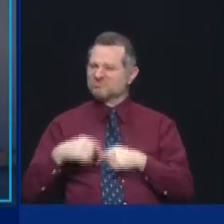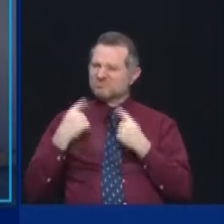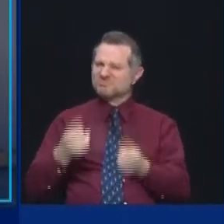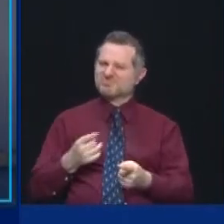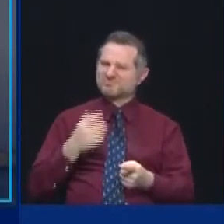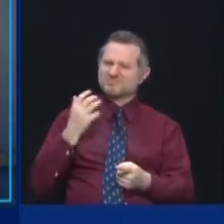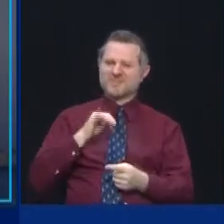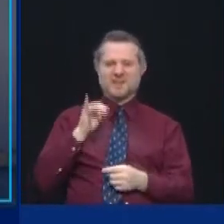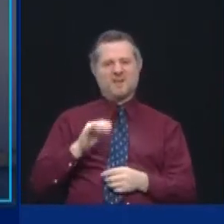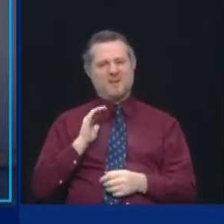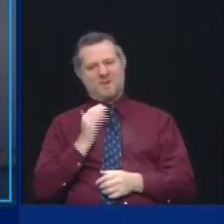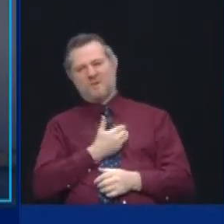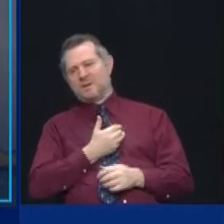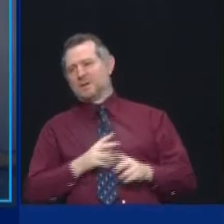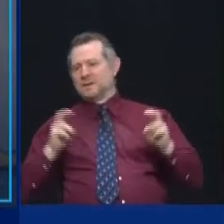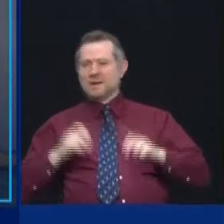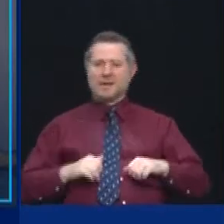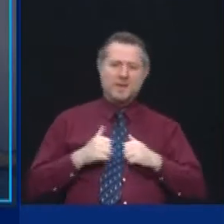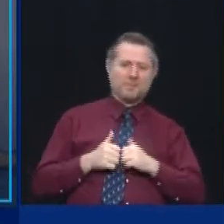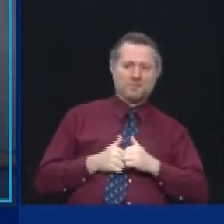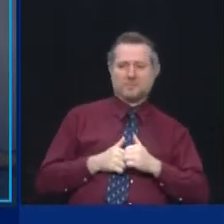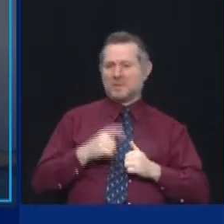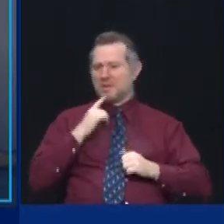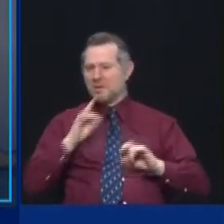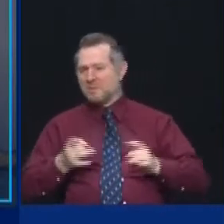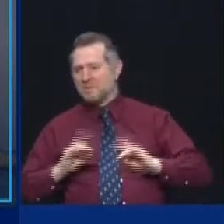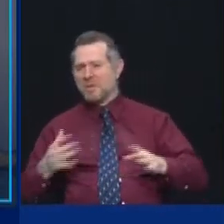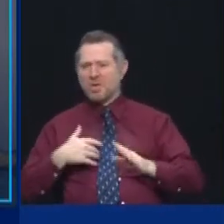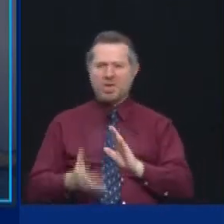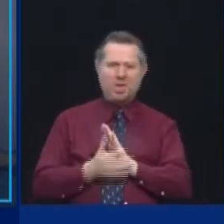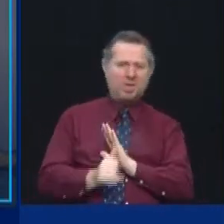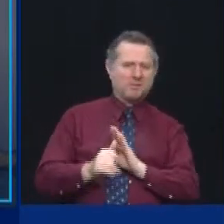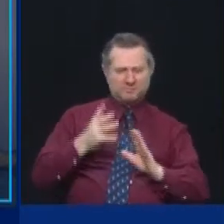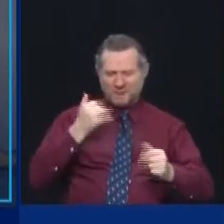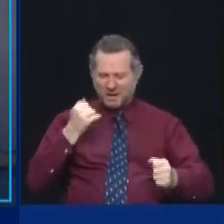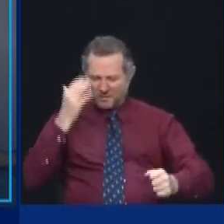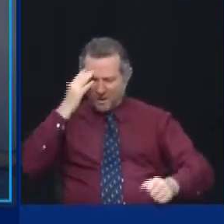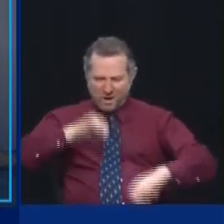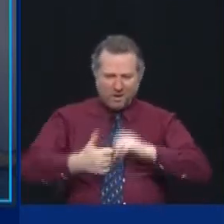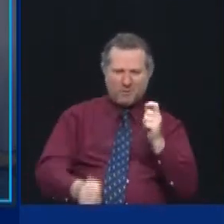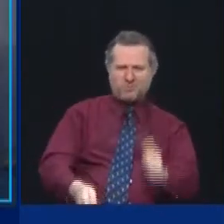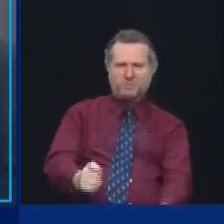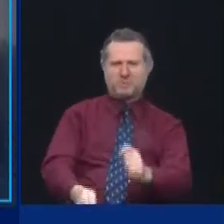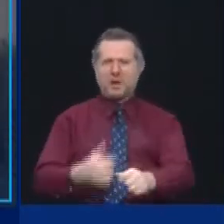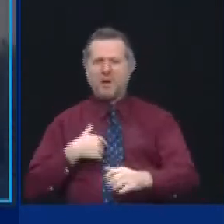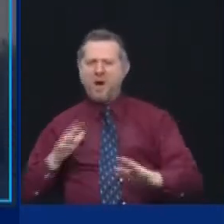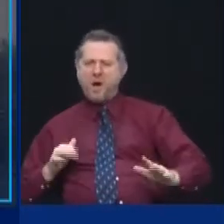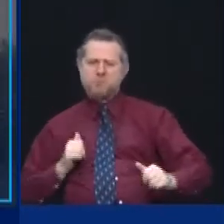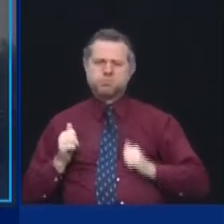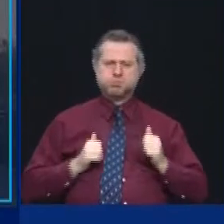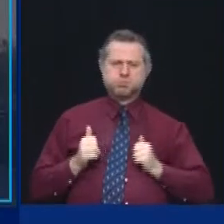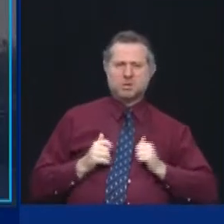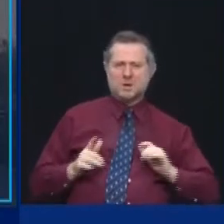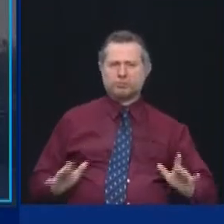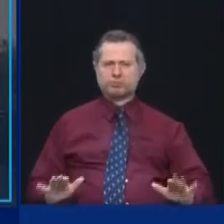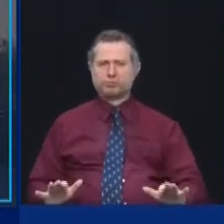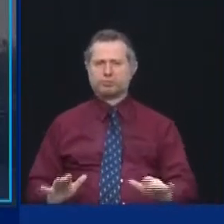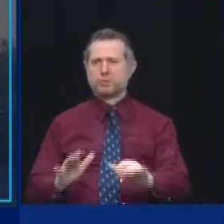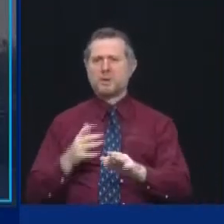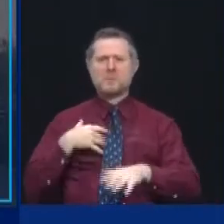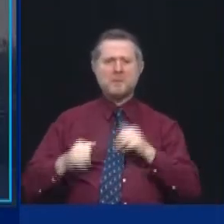lining, is it really showed over this past year what we can do when we do it together. Right? We